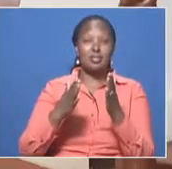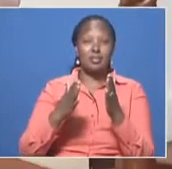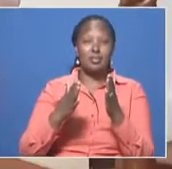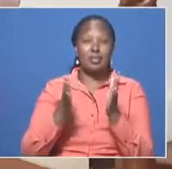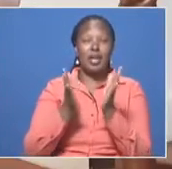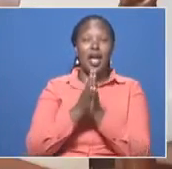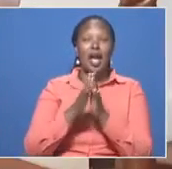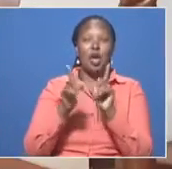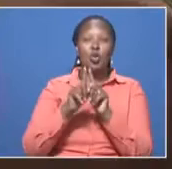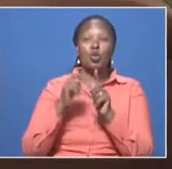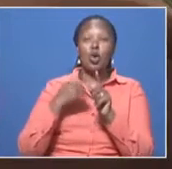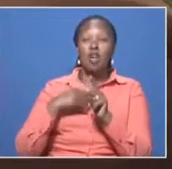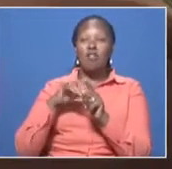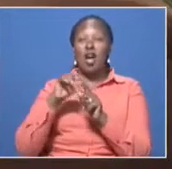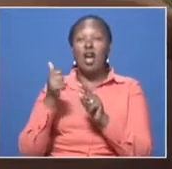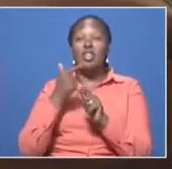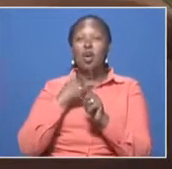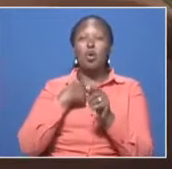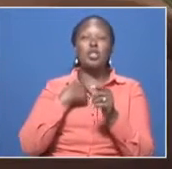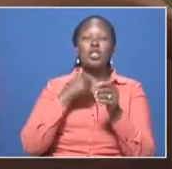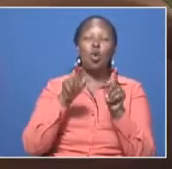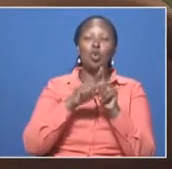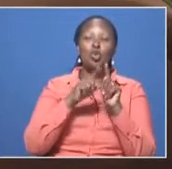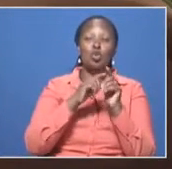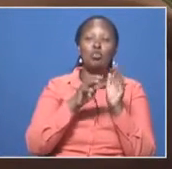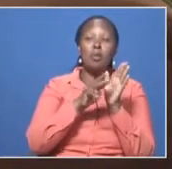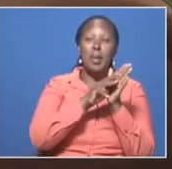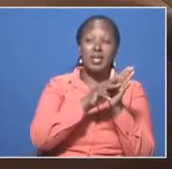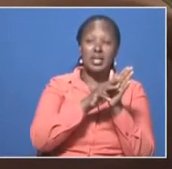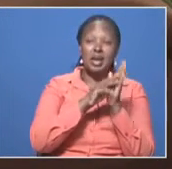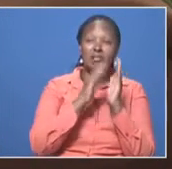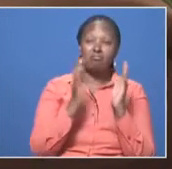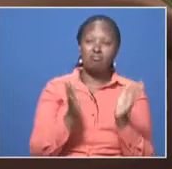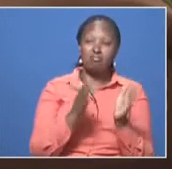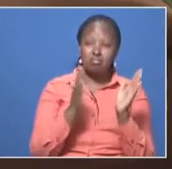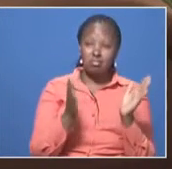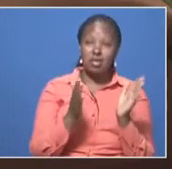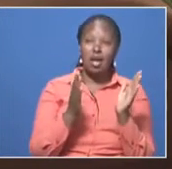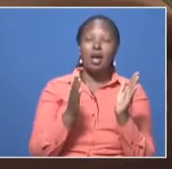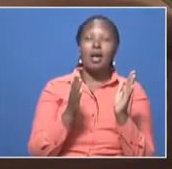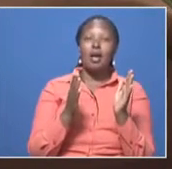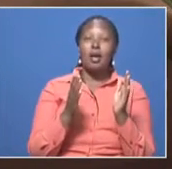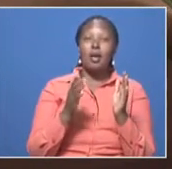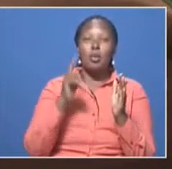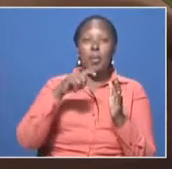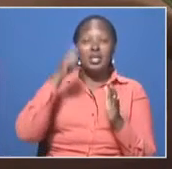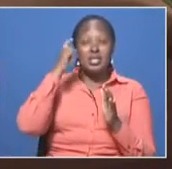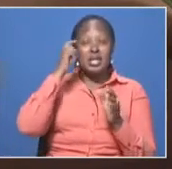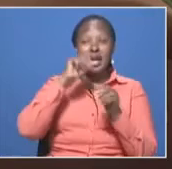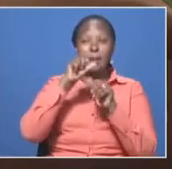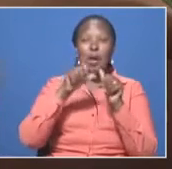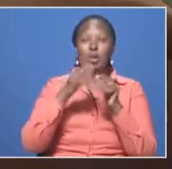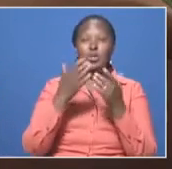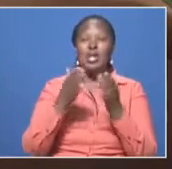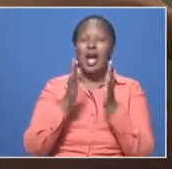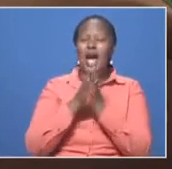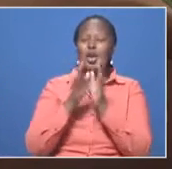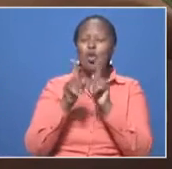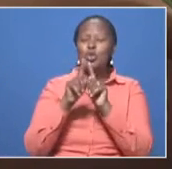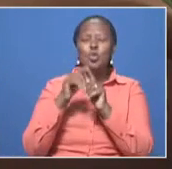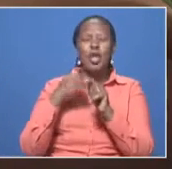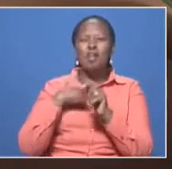and also the others who want to be mentored. Mm. And so we need to think about how, and also young men